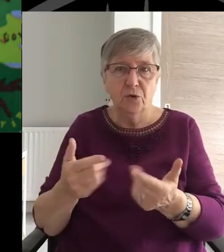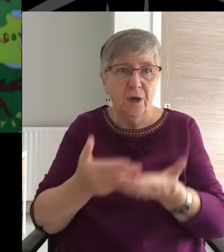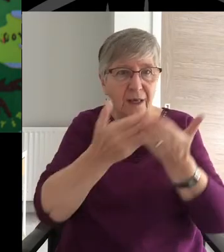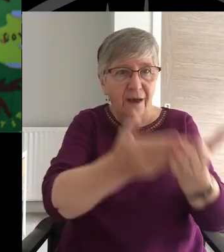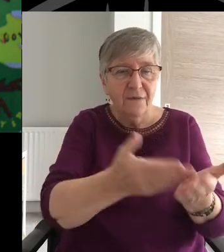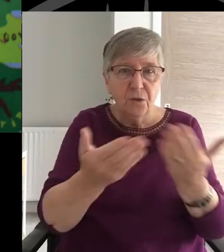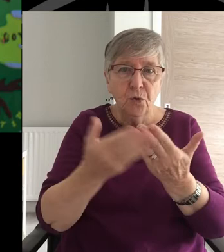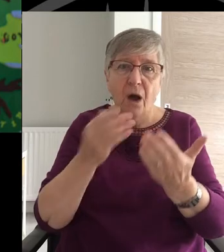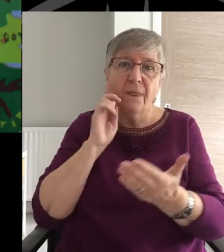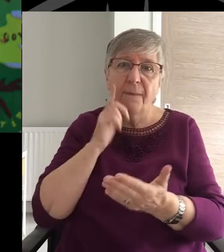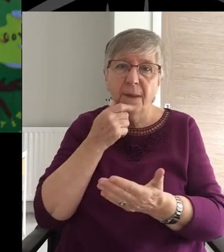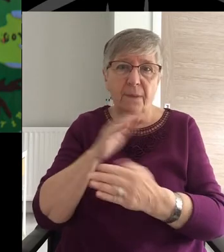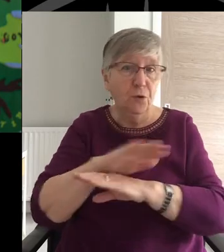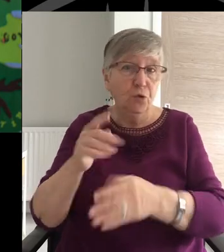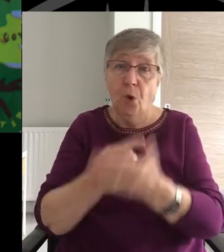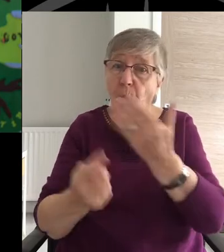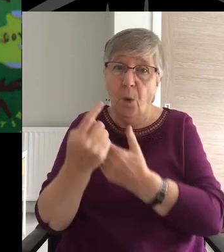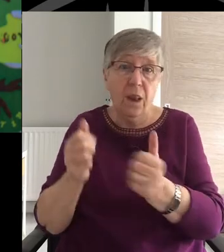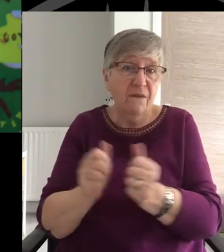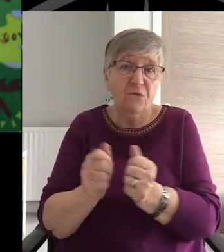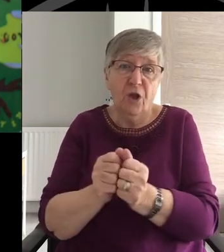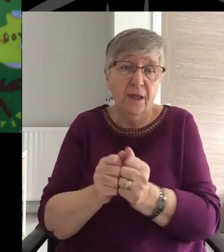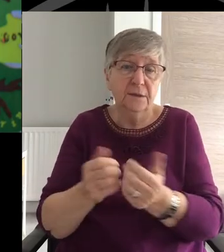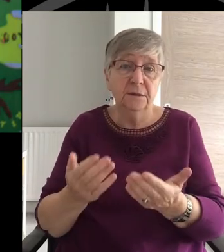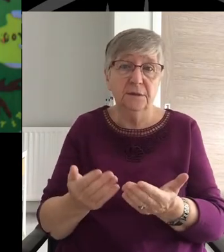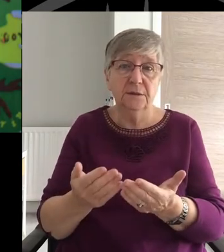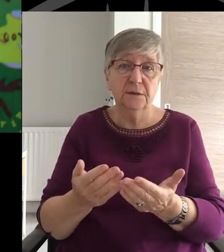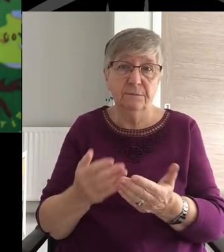just the ones that we happen to get along with, and so on.